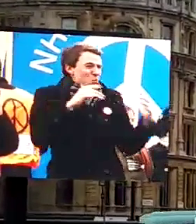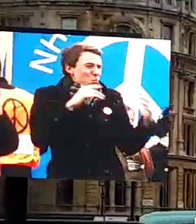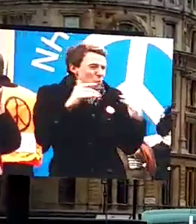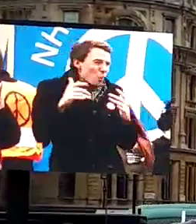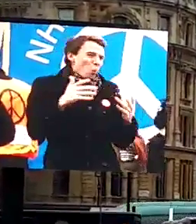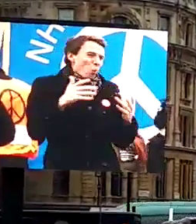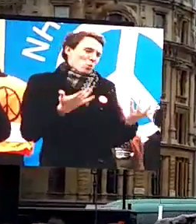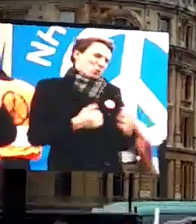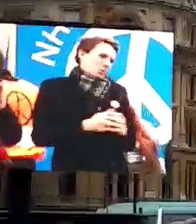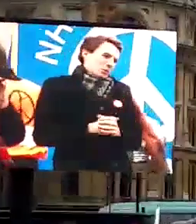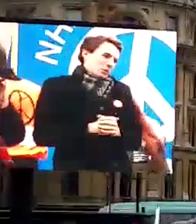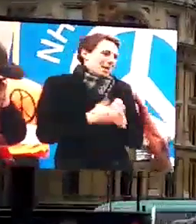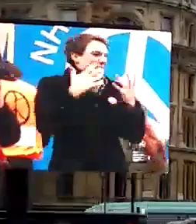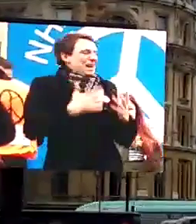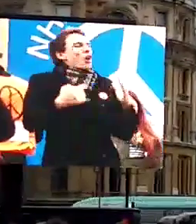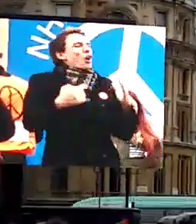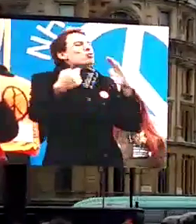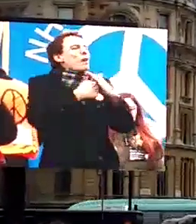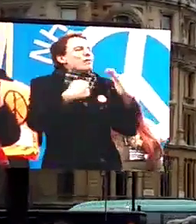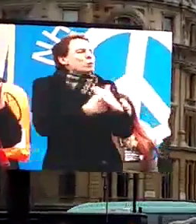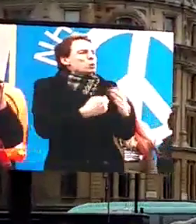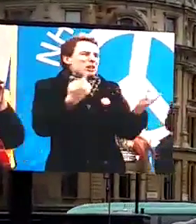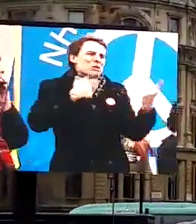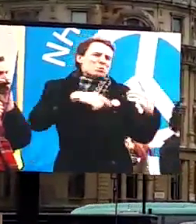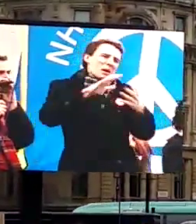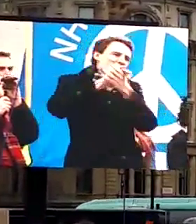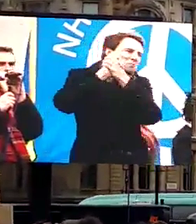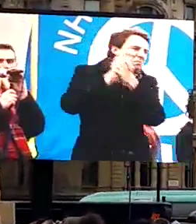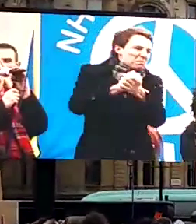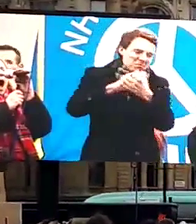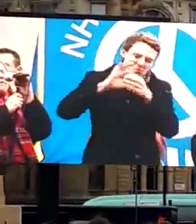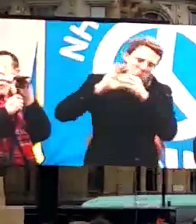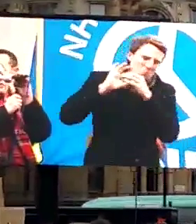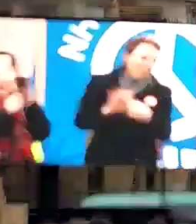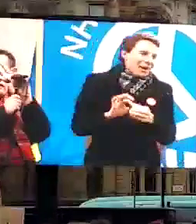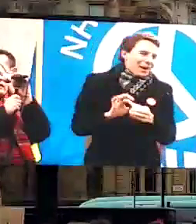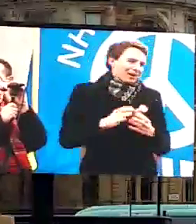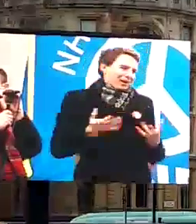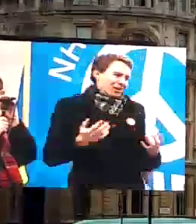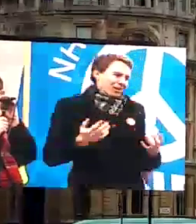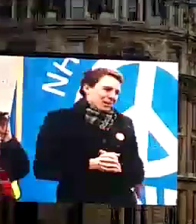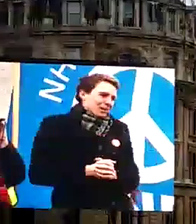with refugees. Yeah. Haven't they noticed?